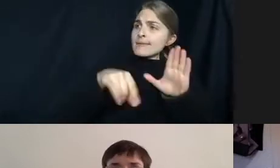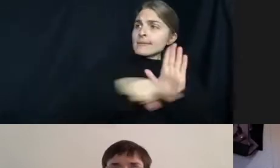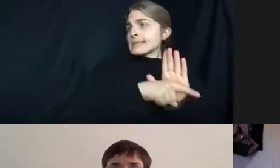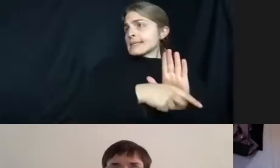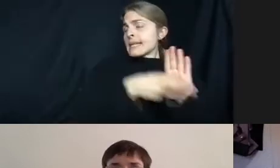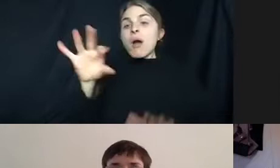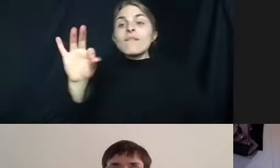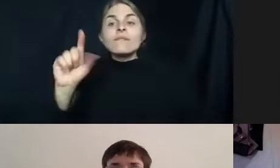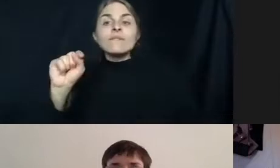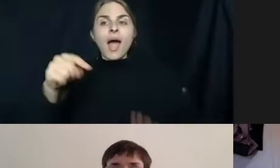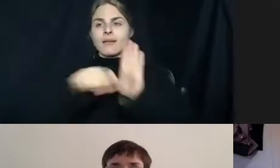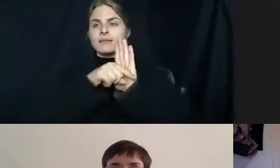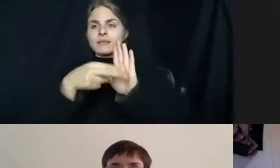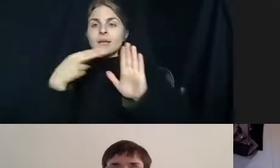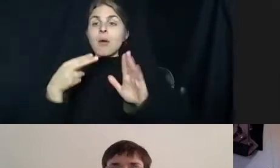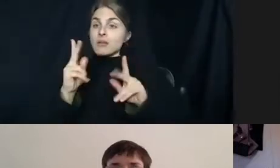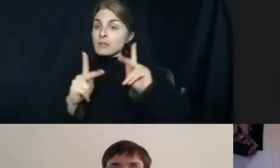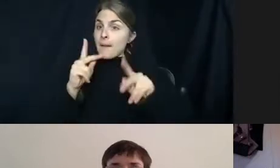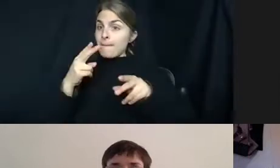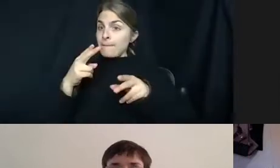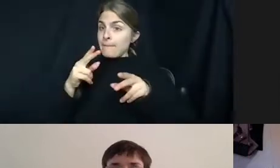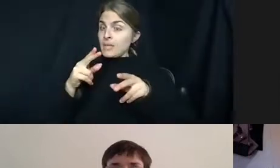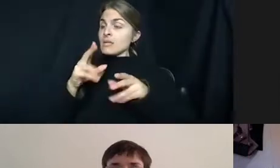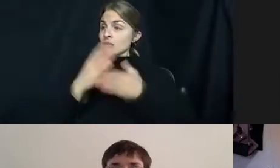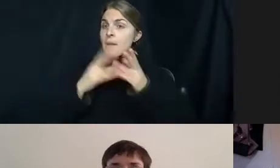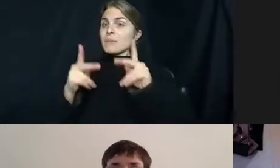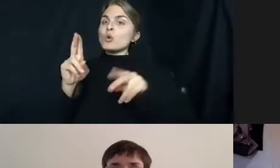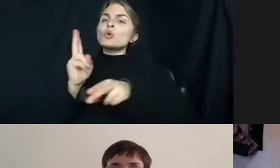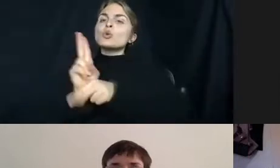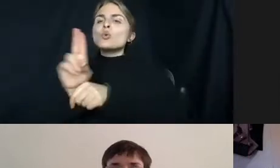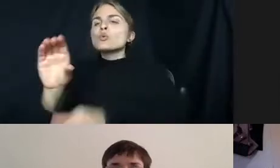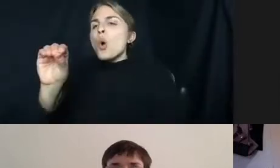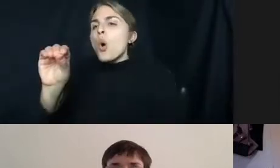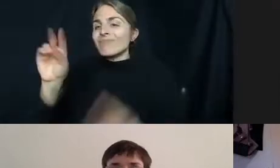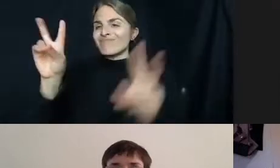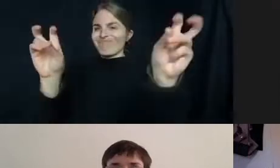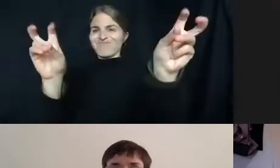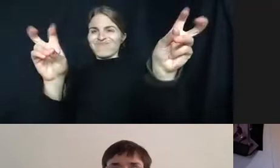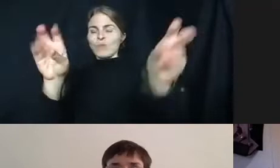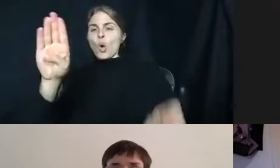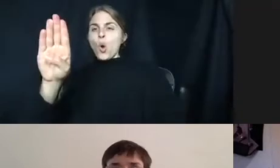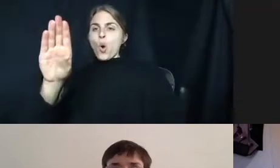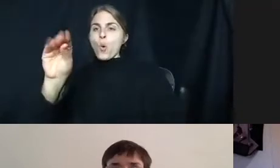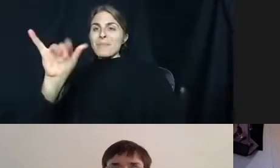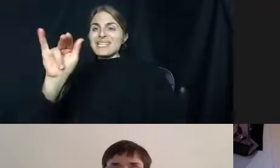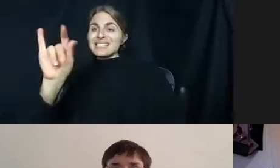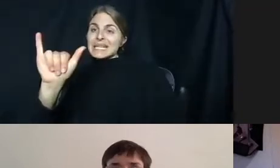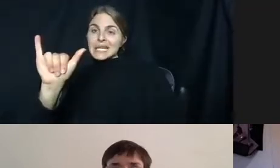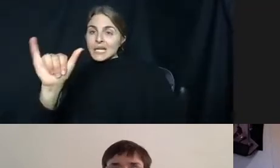of researchers that use the term obesity stigma. Quotes, heavy quotes around obesity, because that is